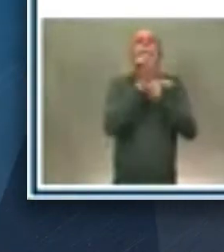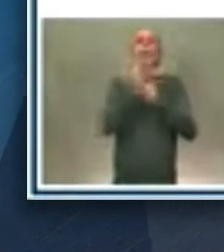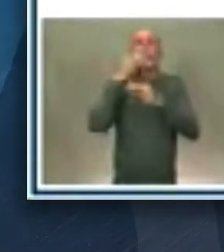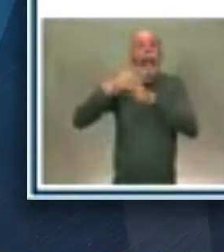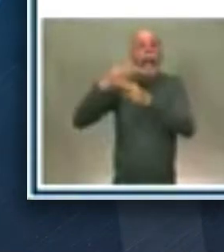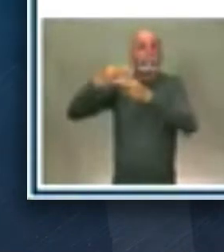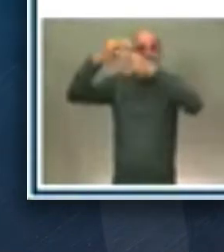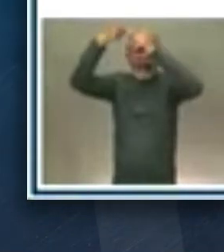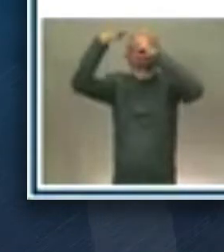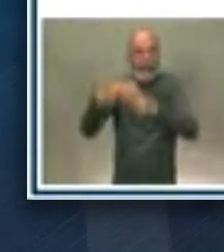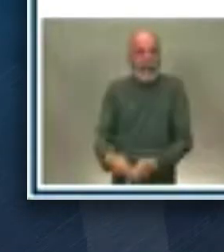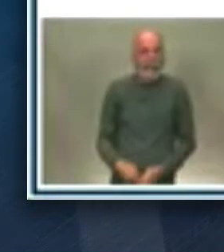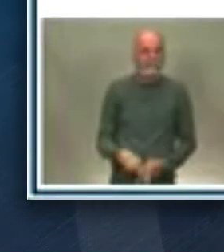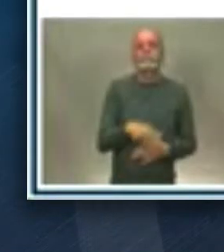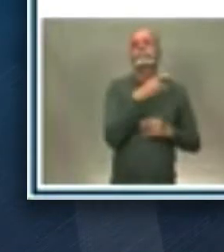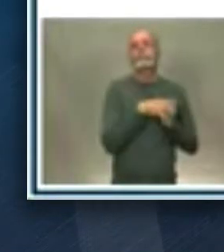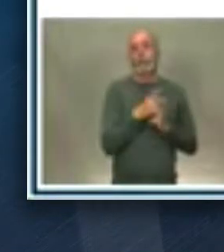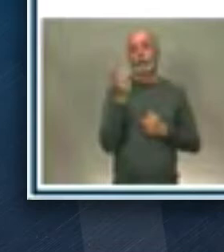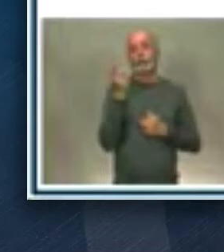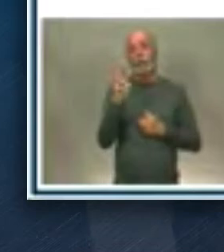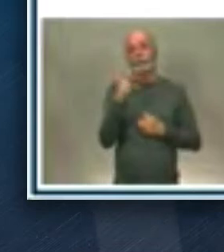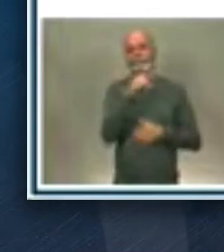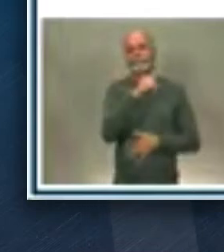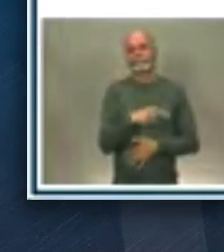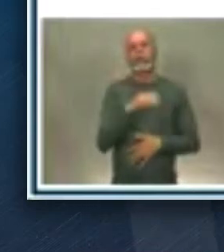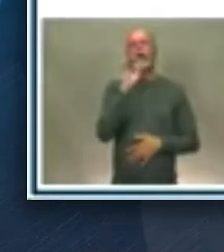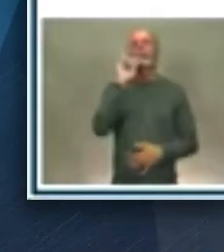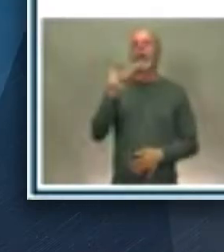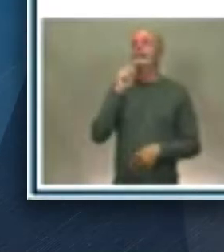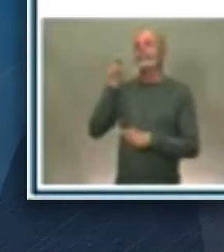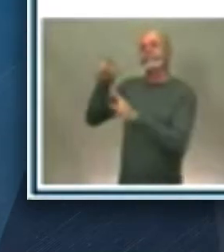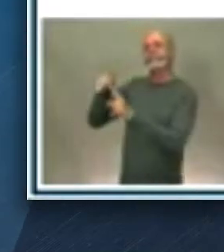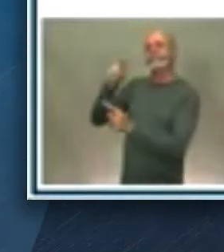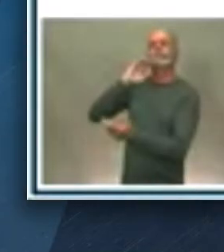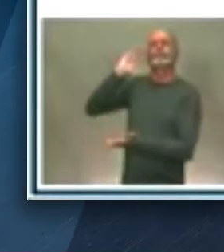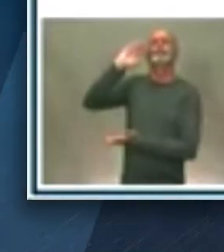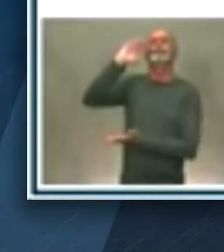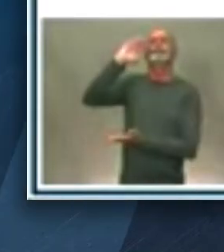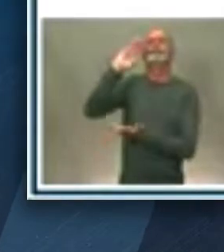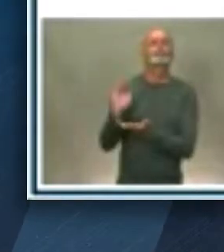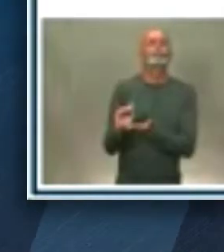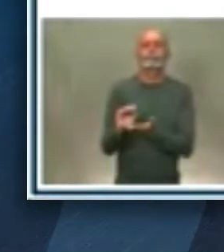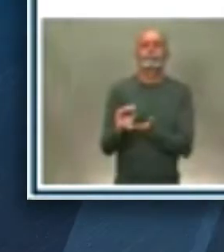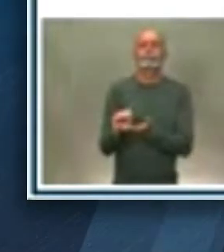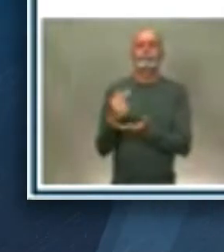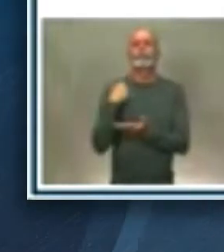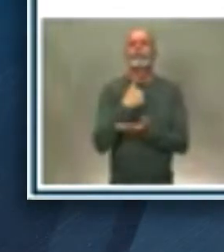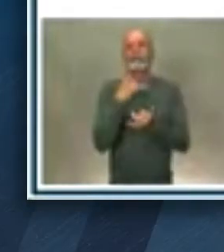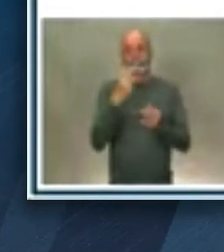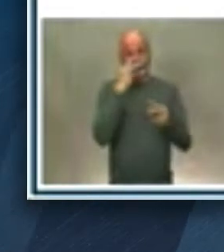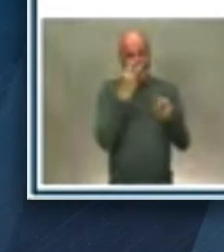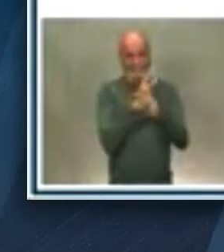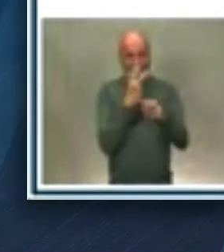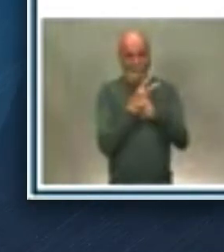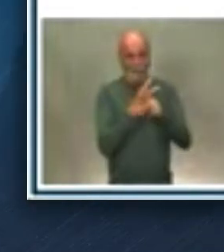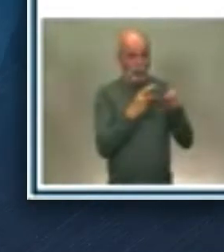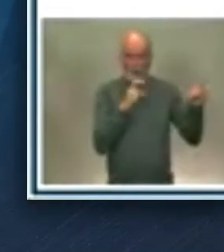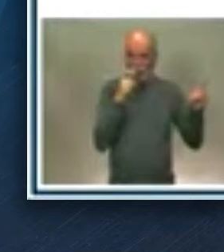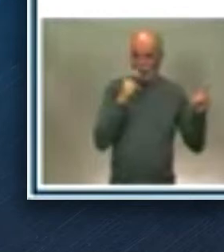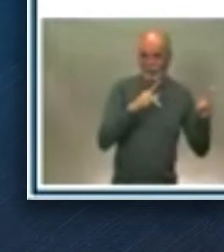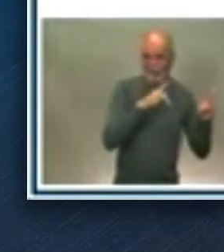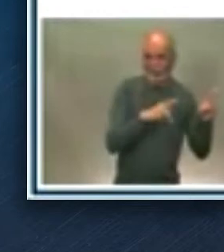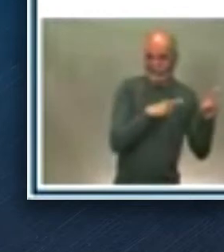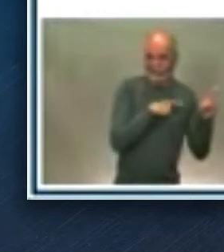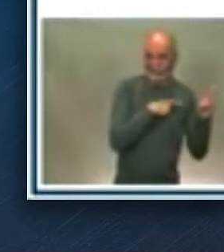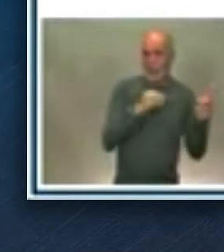like low risk exposure, so that's absolutely one of the things we're actively looking at right now with public health about the need and value of those, also